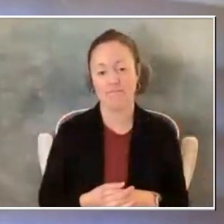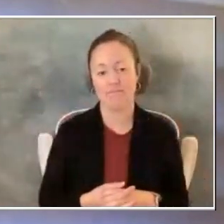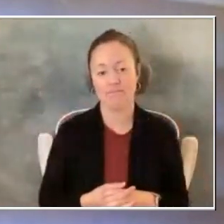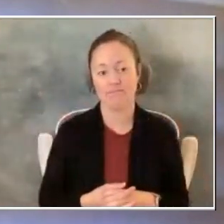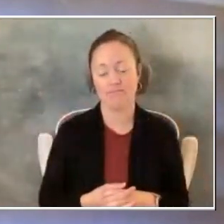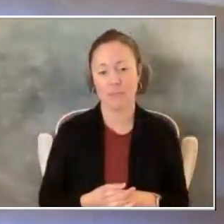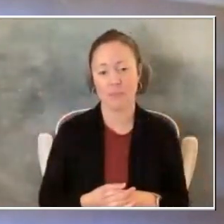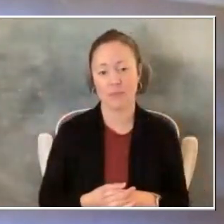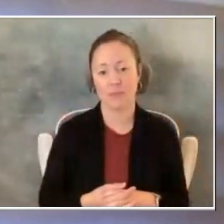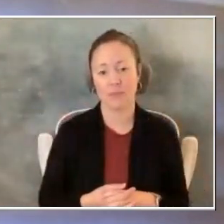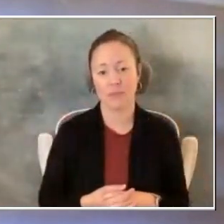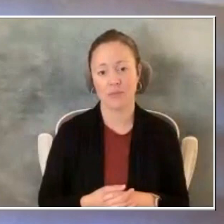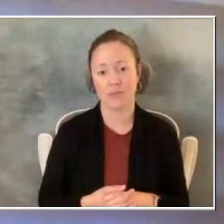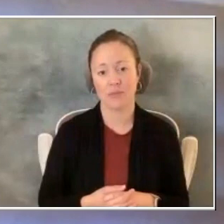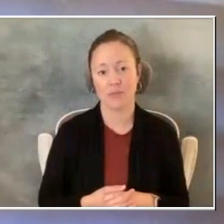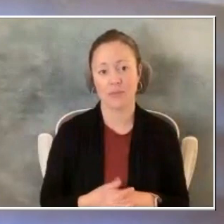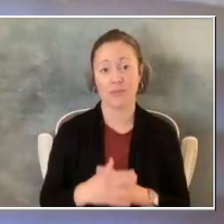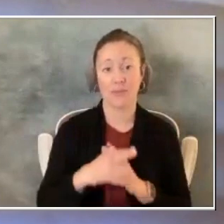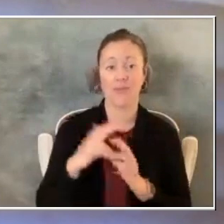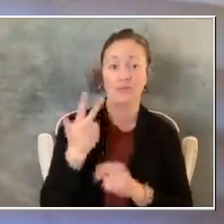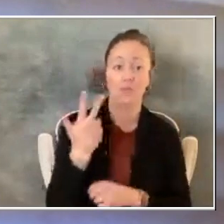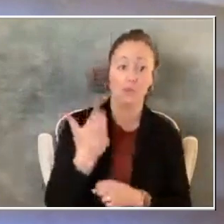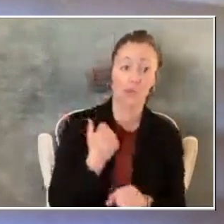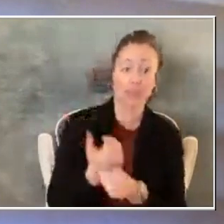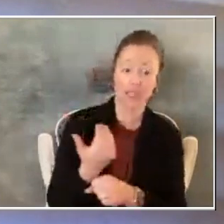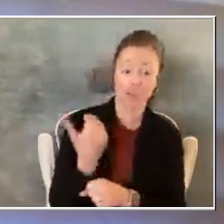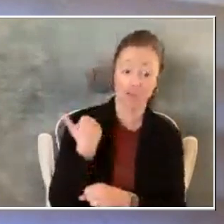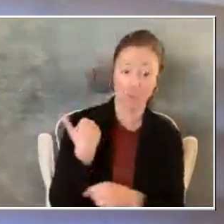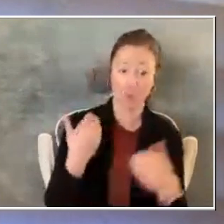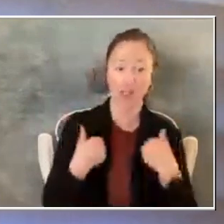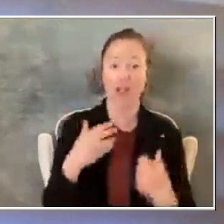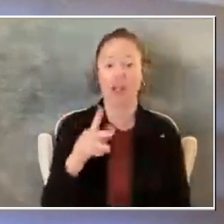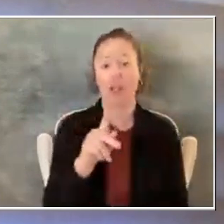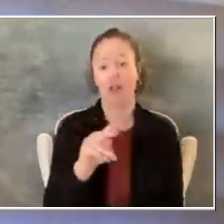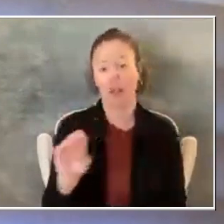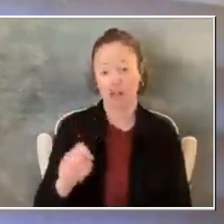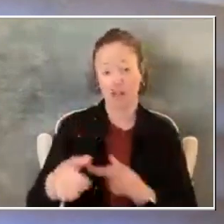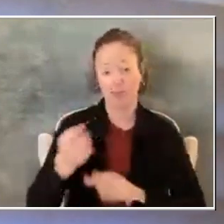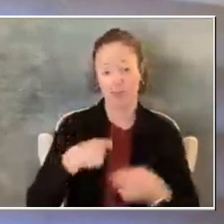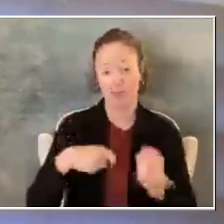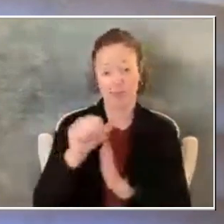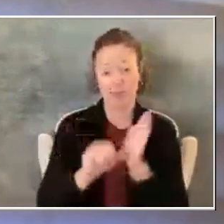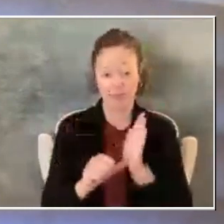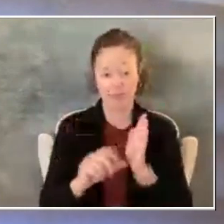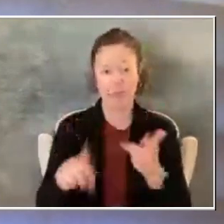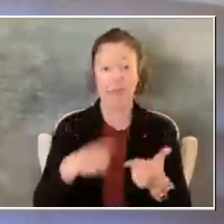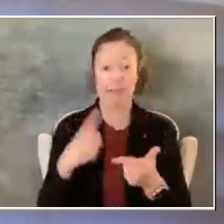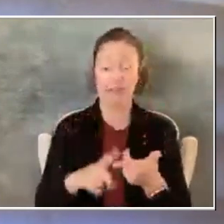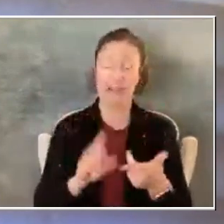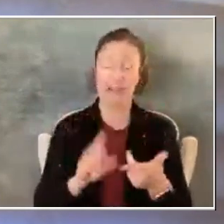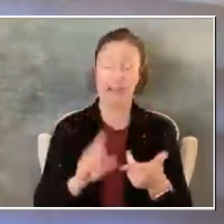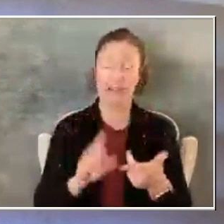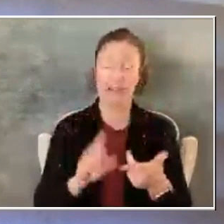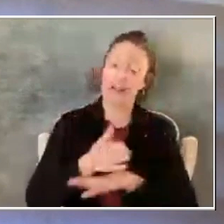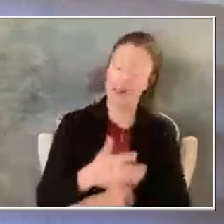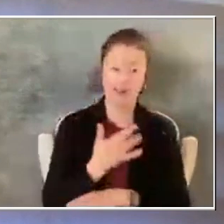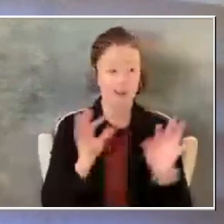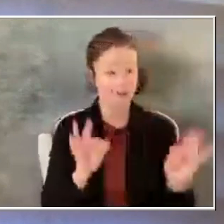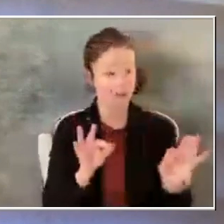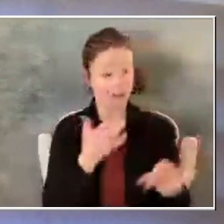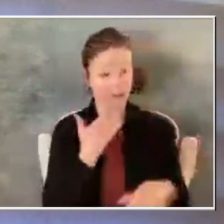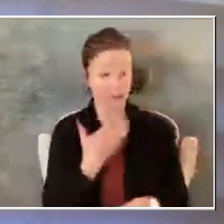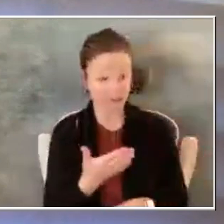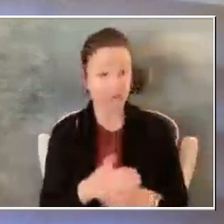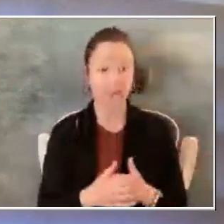recently, 3 years ago, I had knee replacement surgery, and after that, and I was feeling well, and I was doing 4